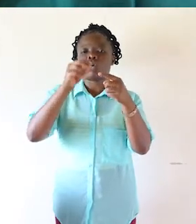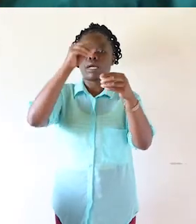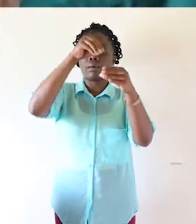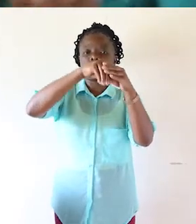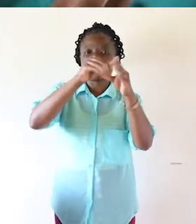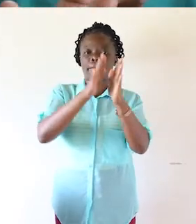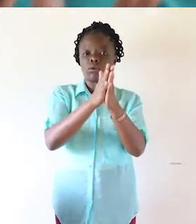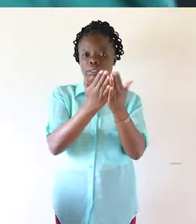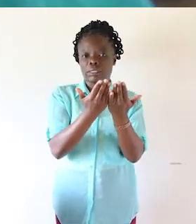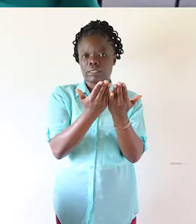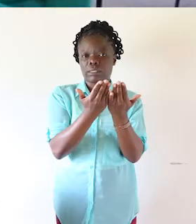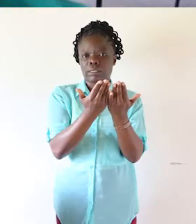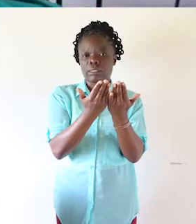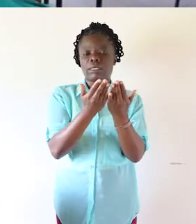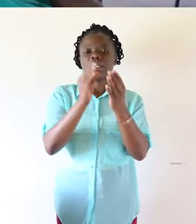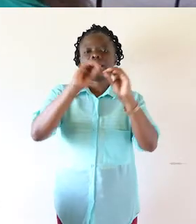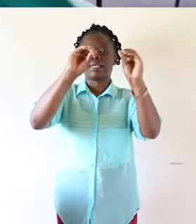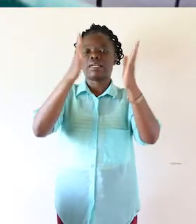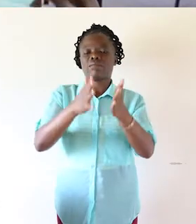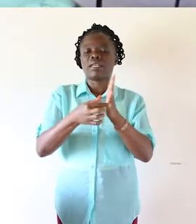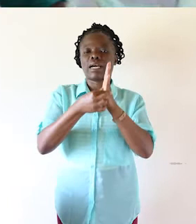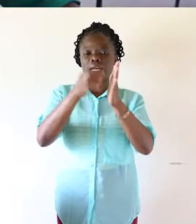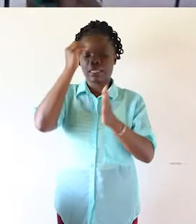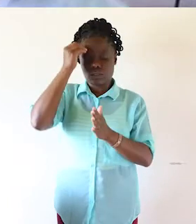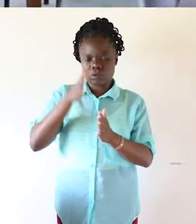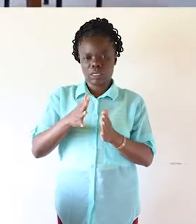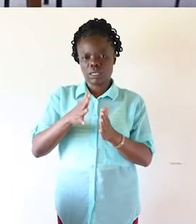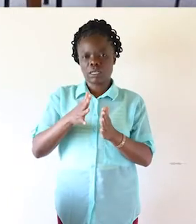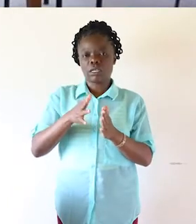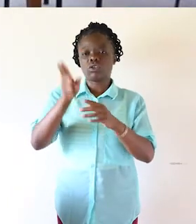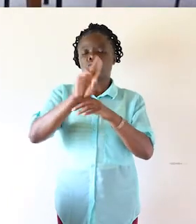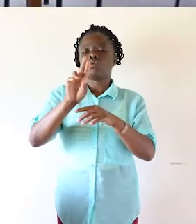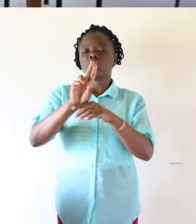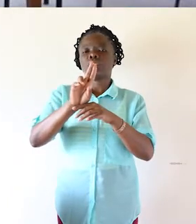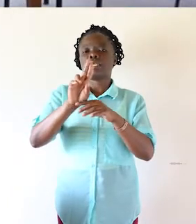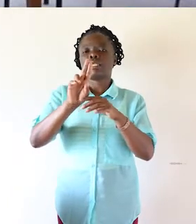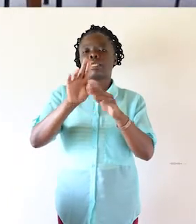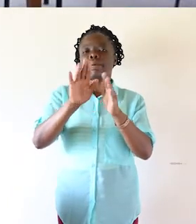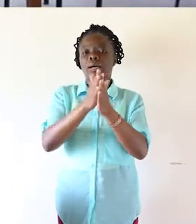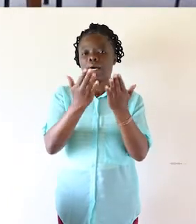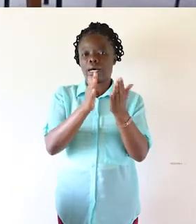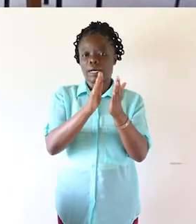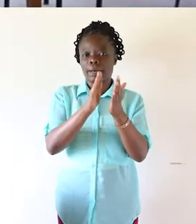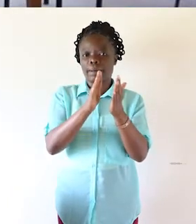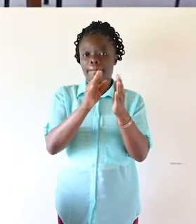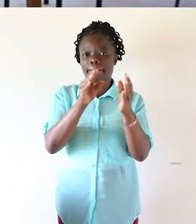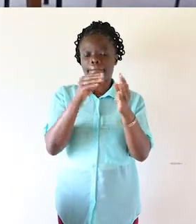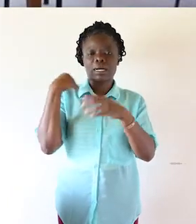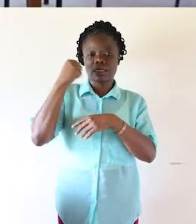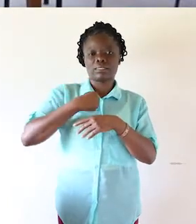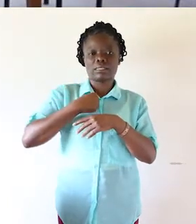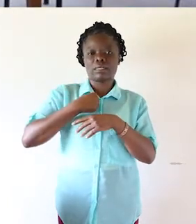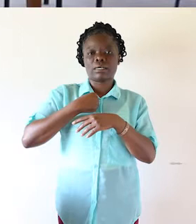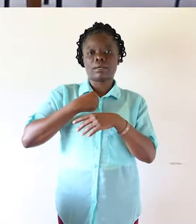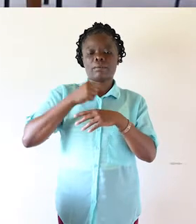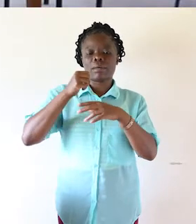put books. The intervener guides the learner to use the bag by stuffing into the